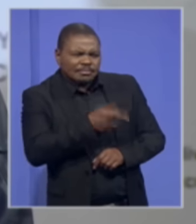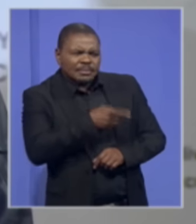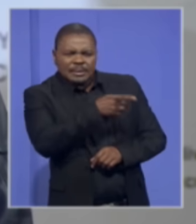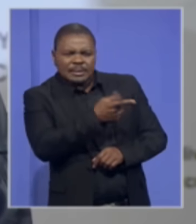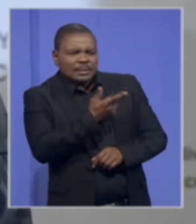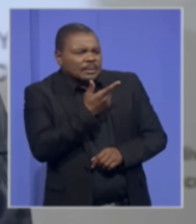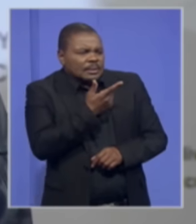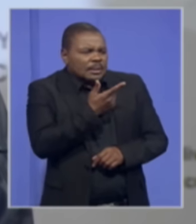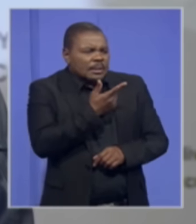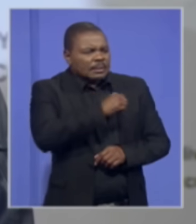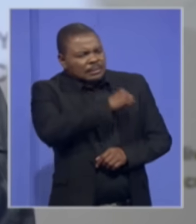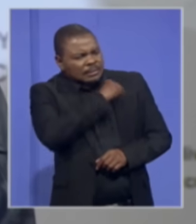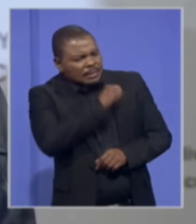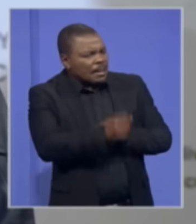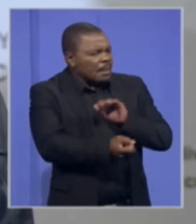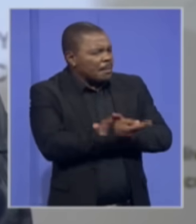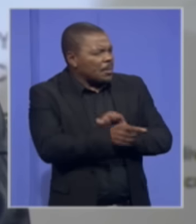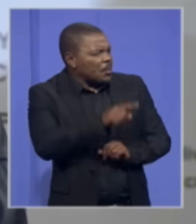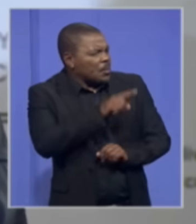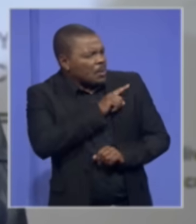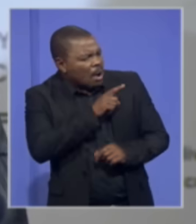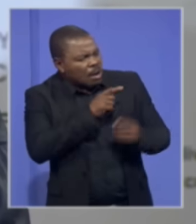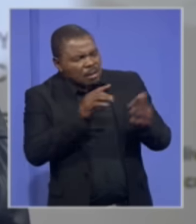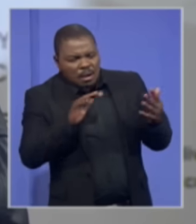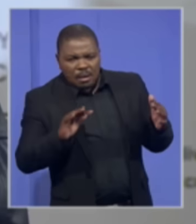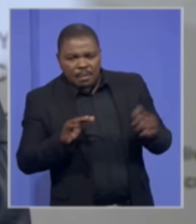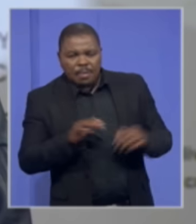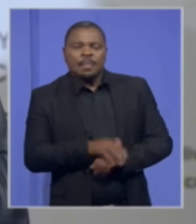for kidnappings within the province.